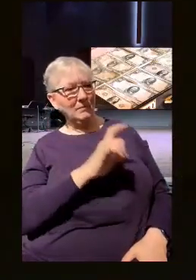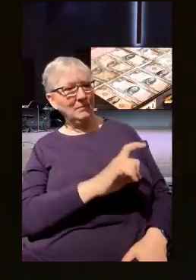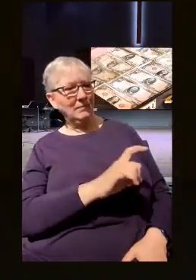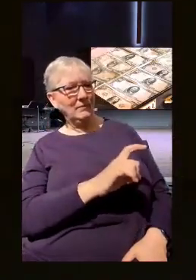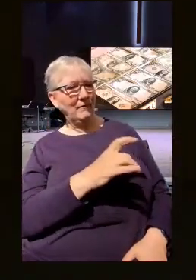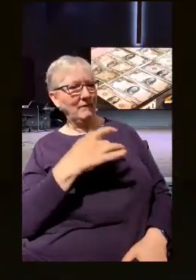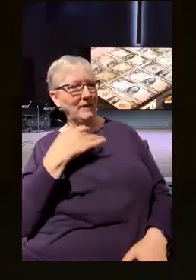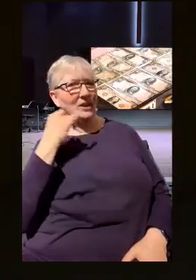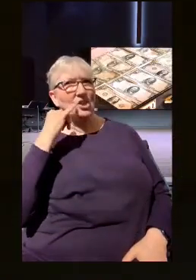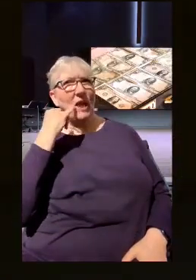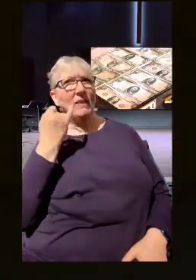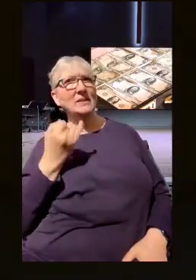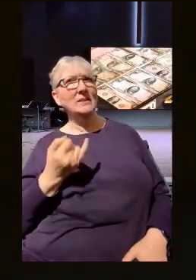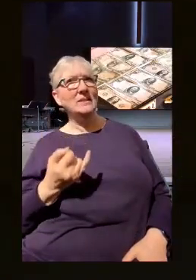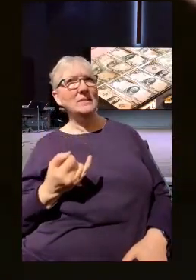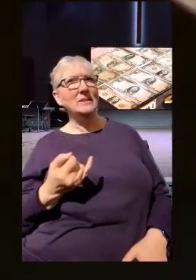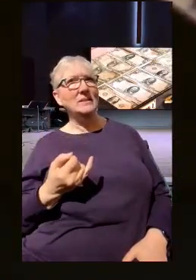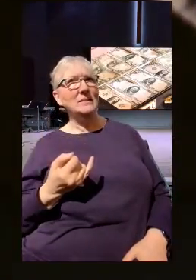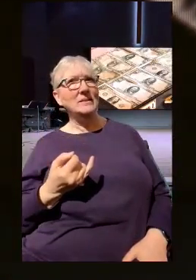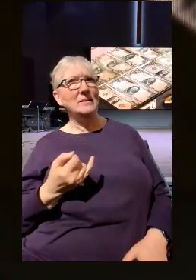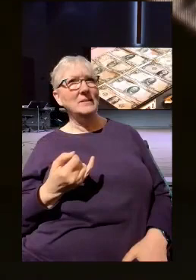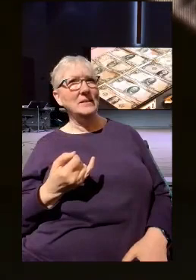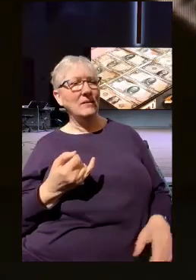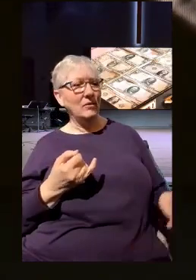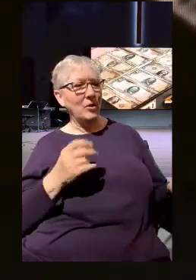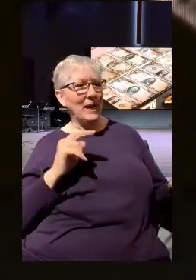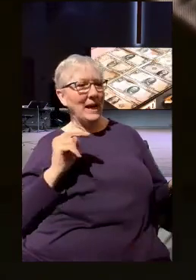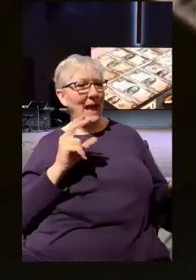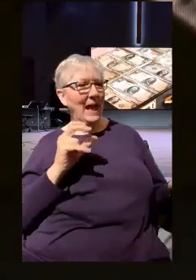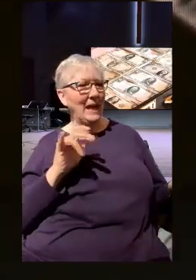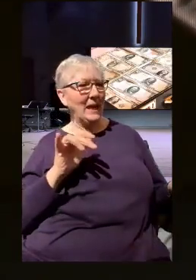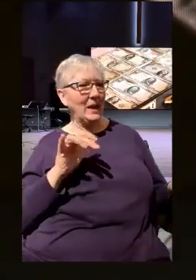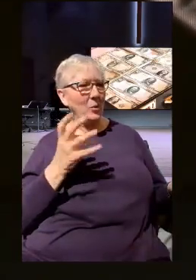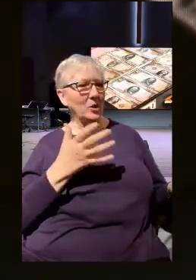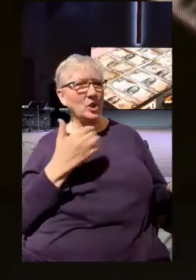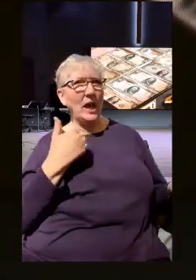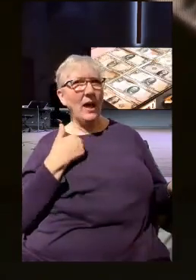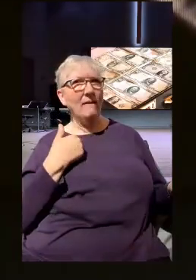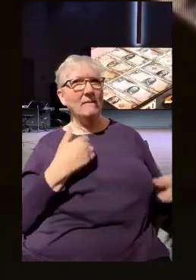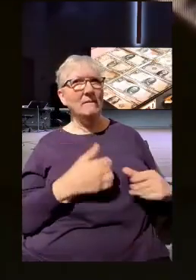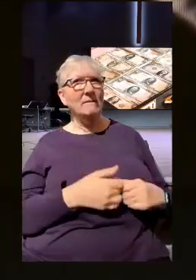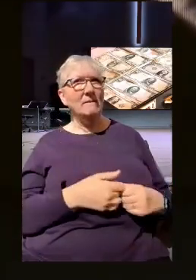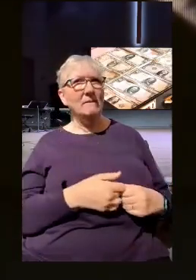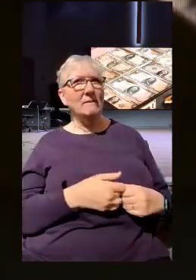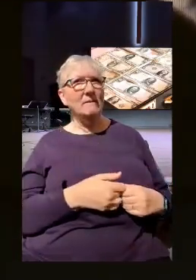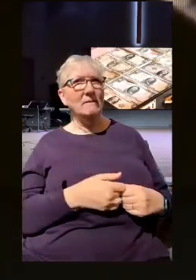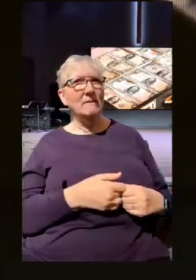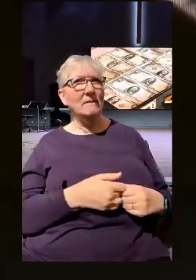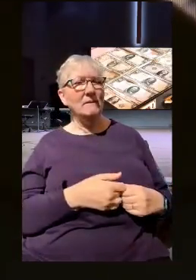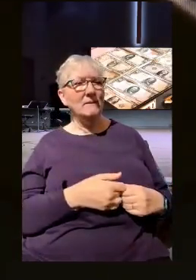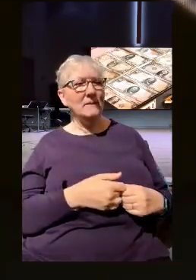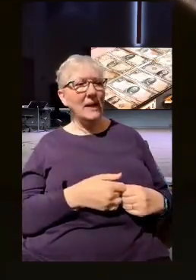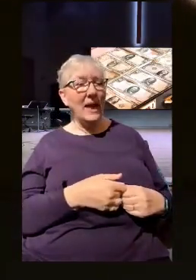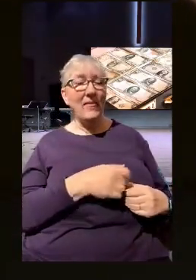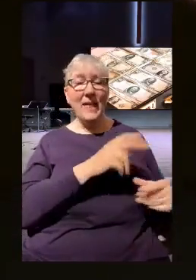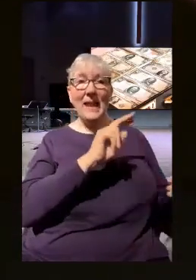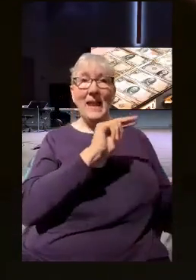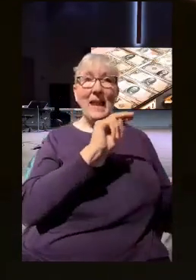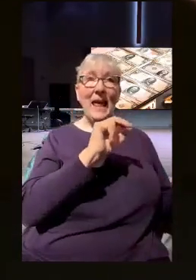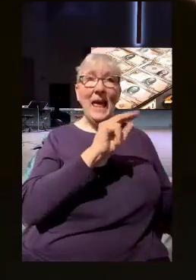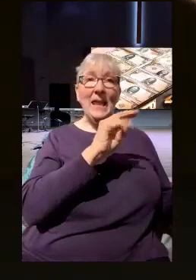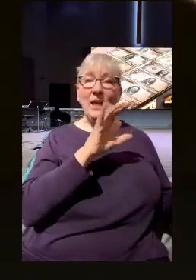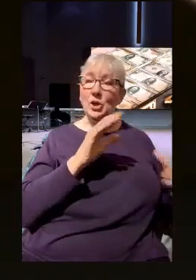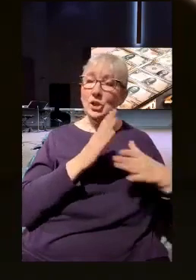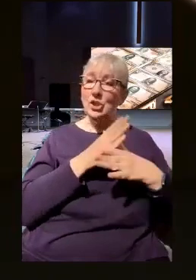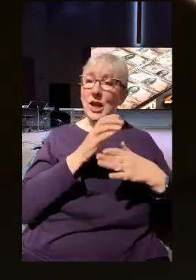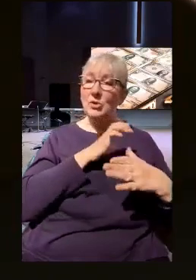She was jealous for what her nanny had, and eventually allowed her nanny to share Christ with her. And